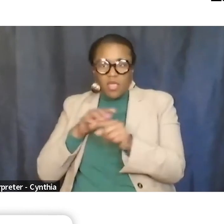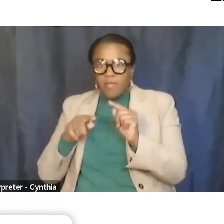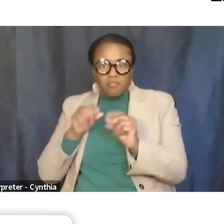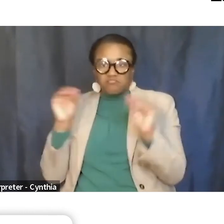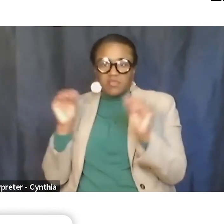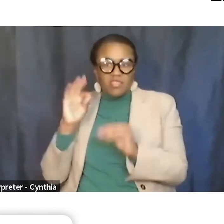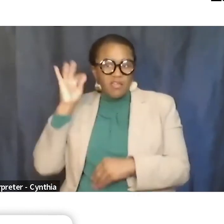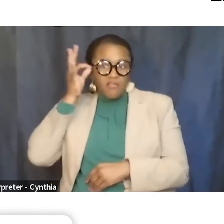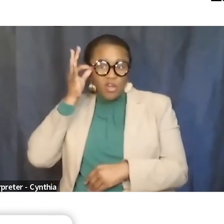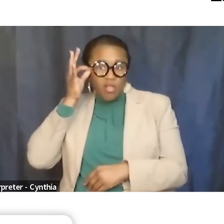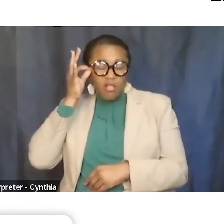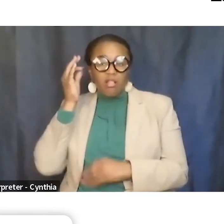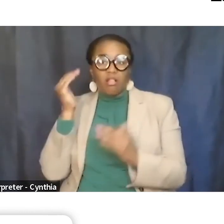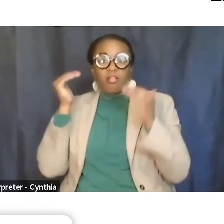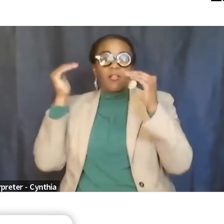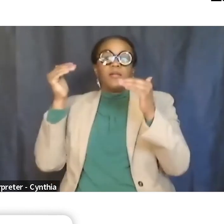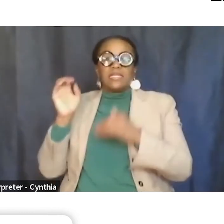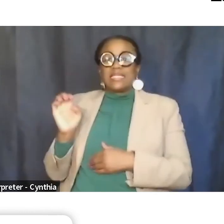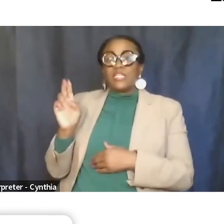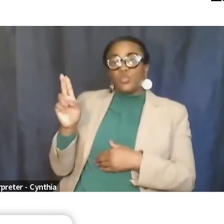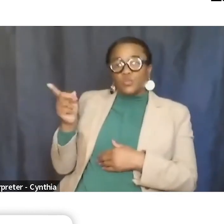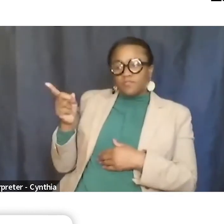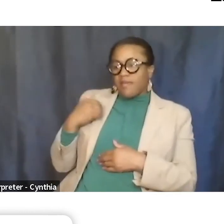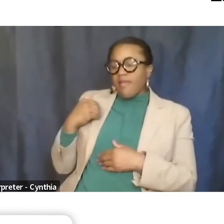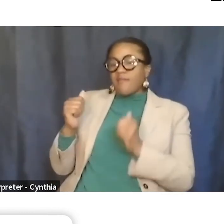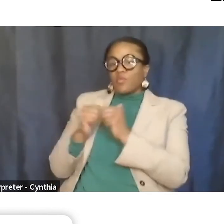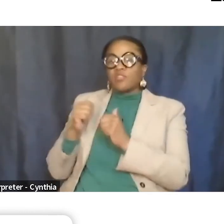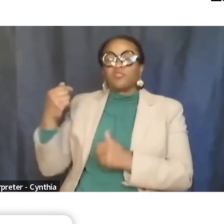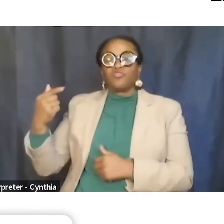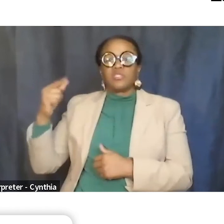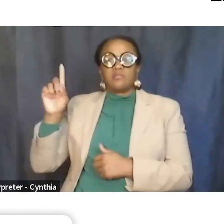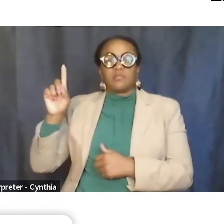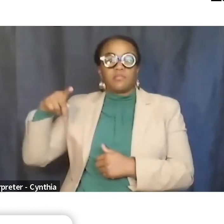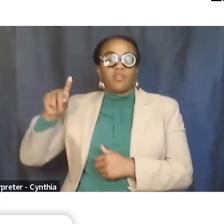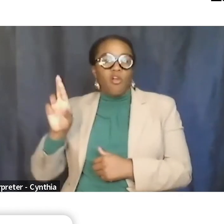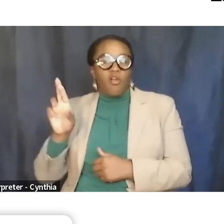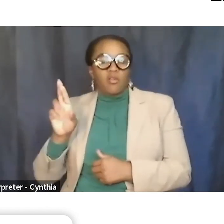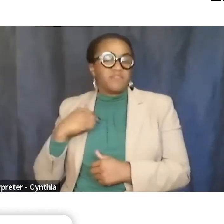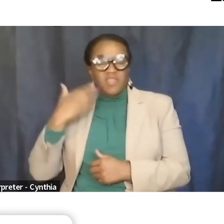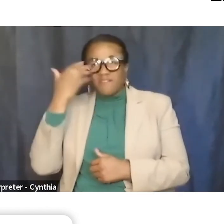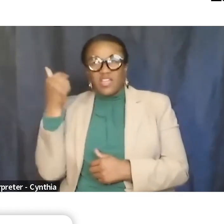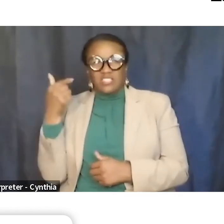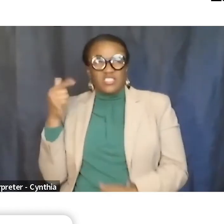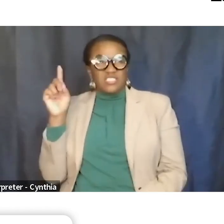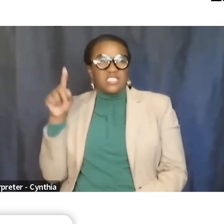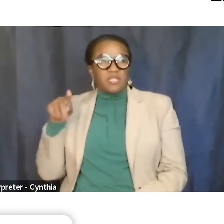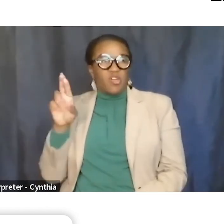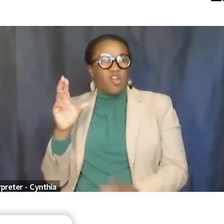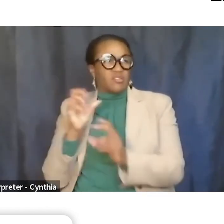anything federal the way that the EU does with GDPR. And I forget what GDPR stands